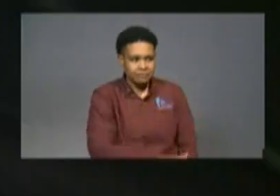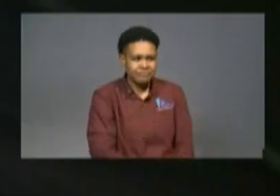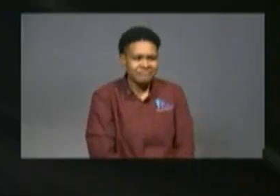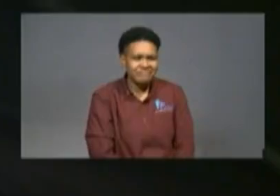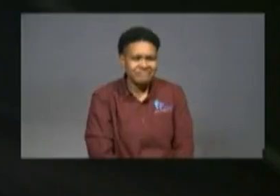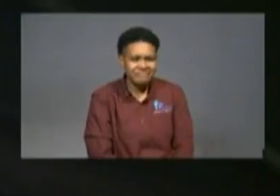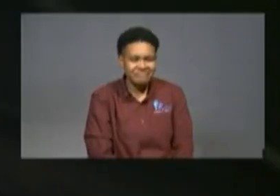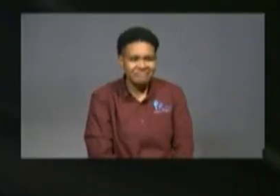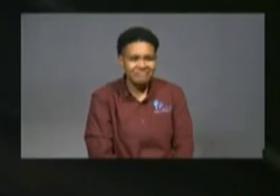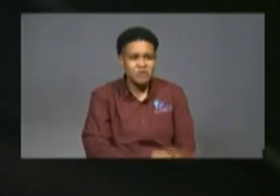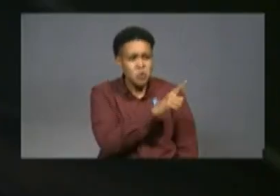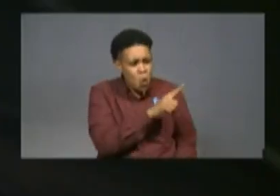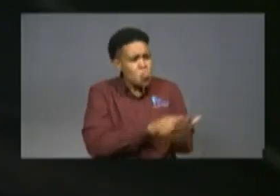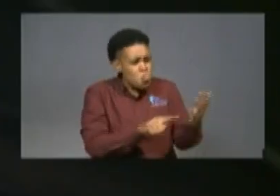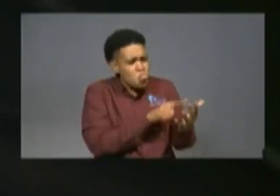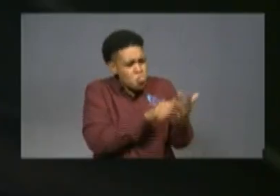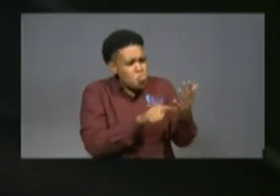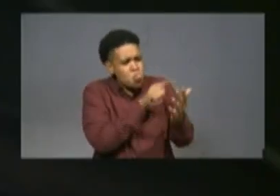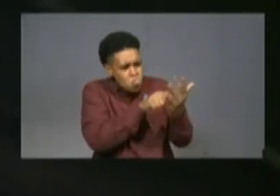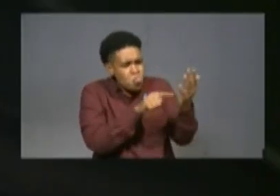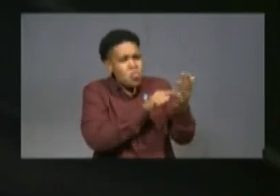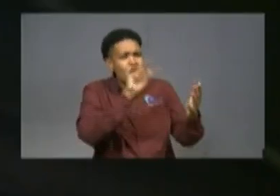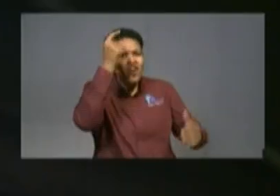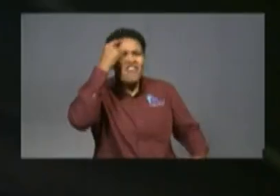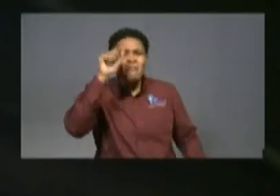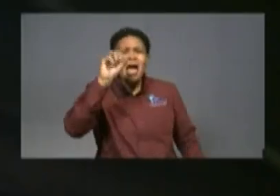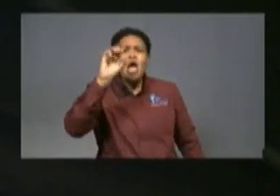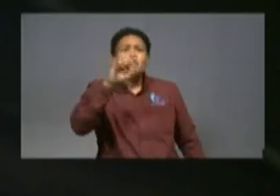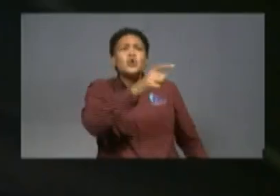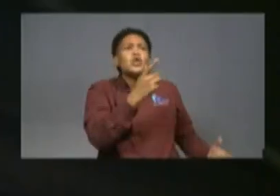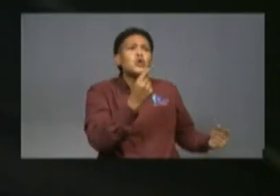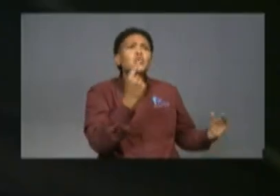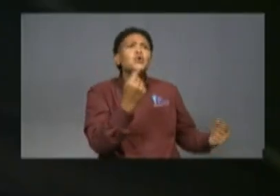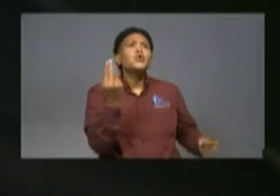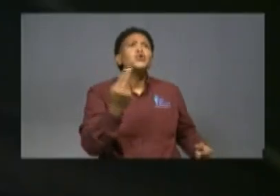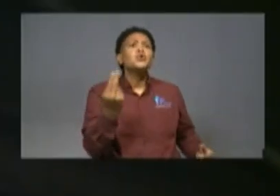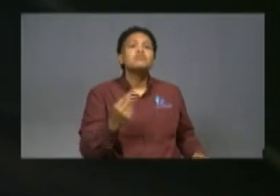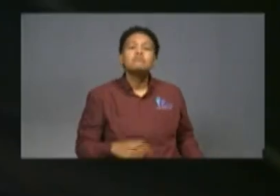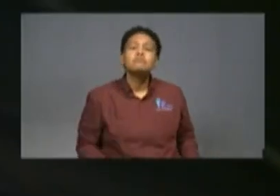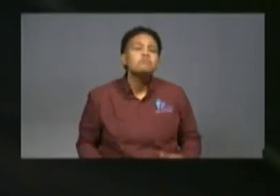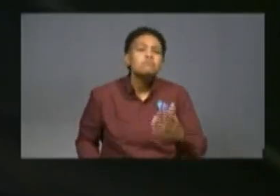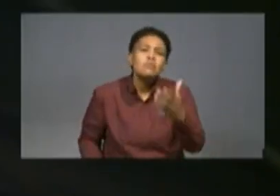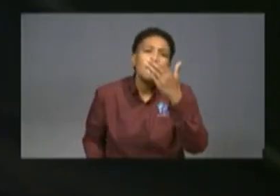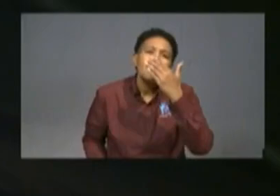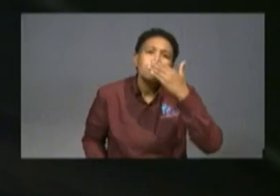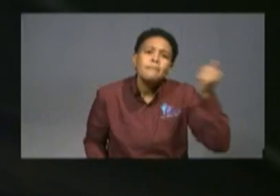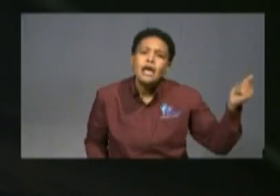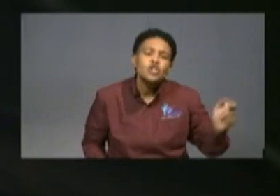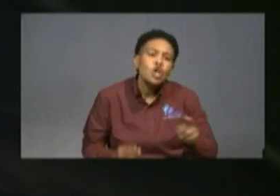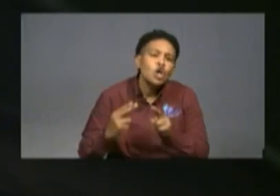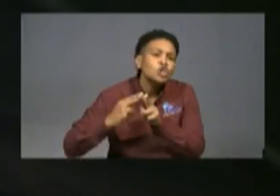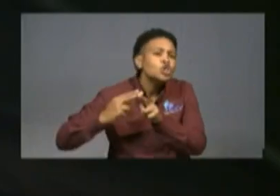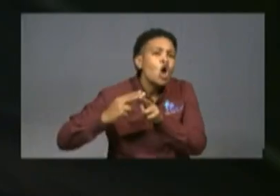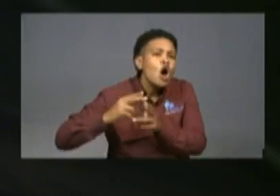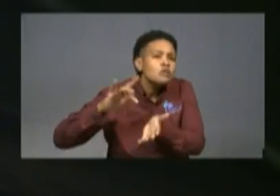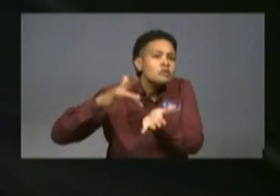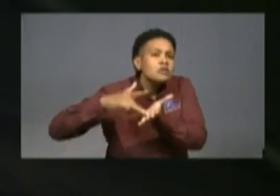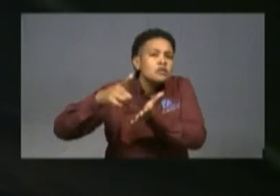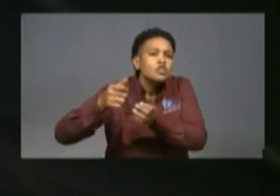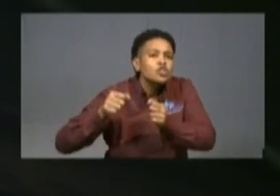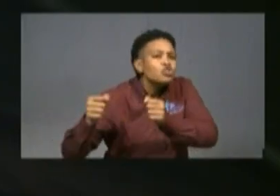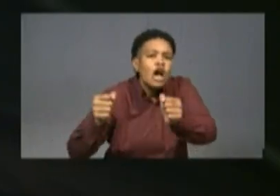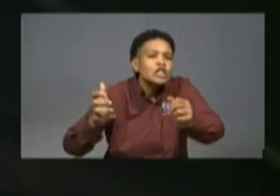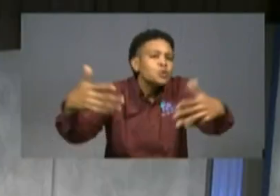have criticized the government's use of states of emergency. What's a better short-term strategy to tackle